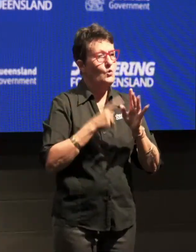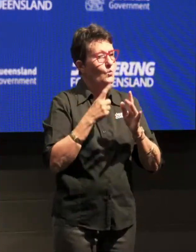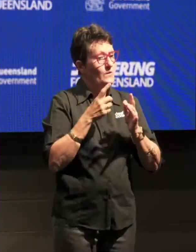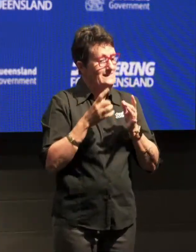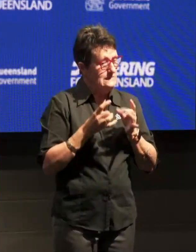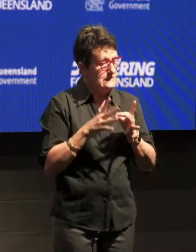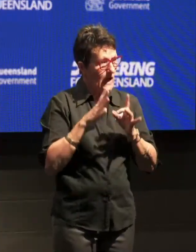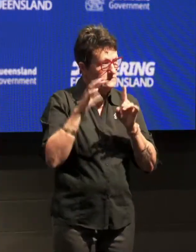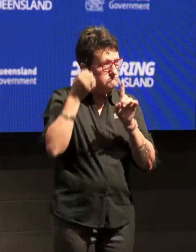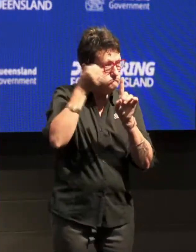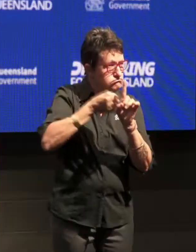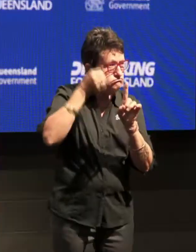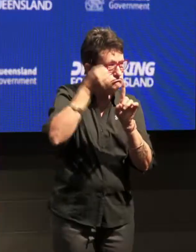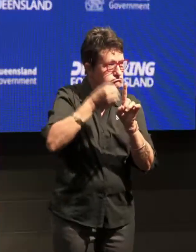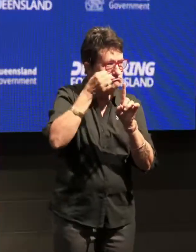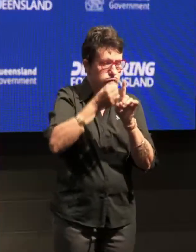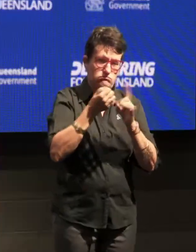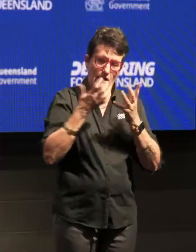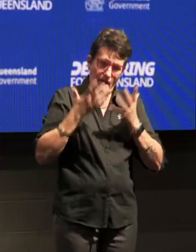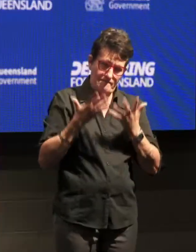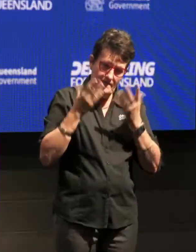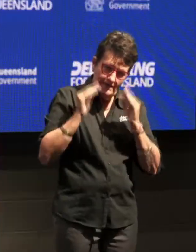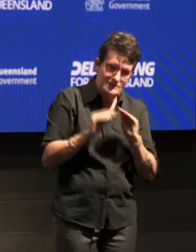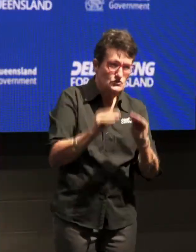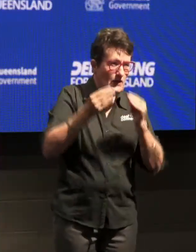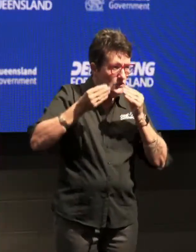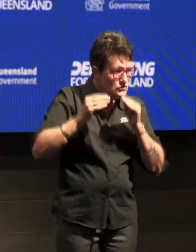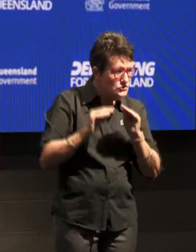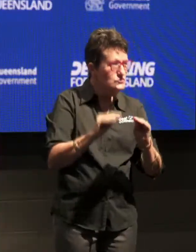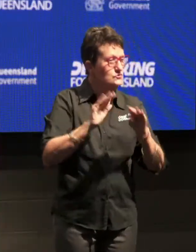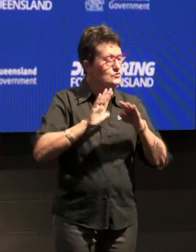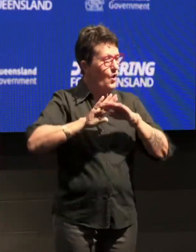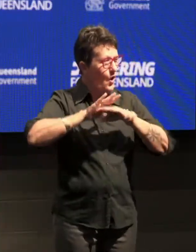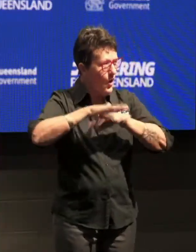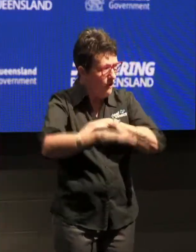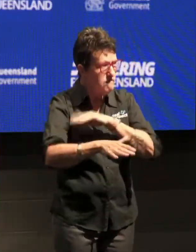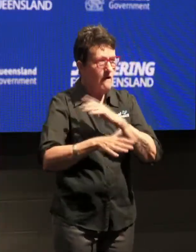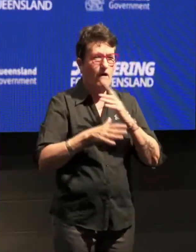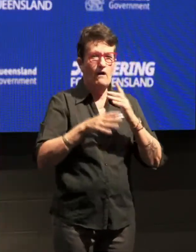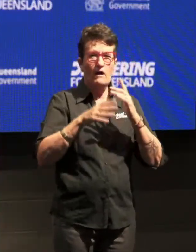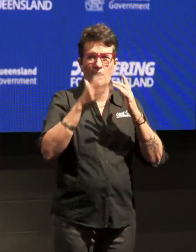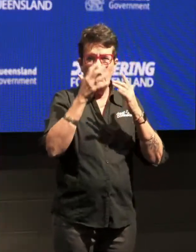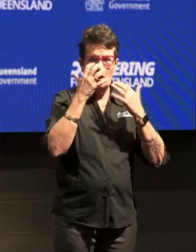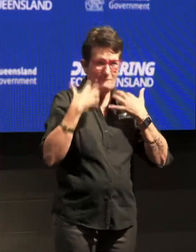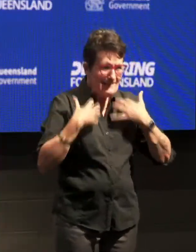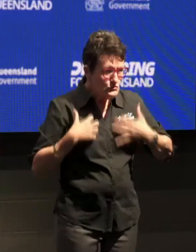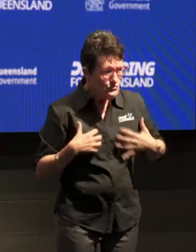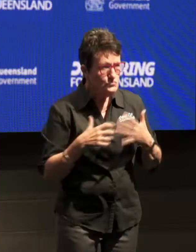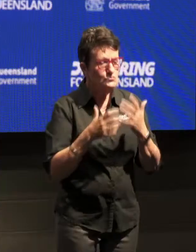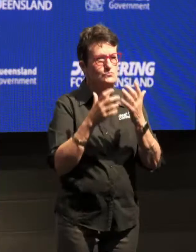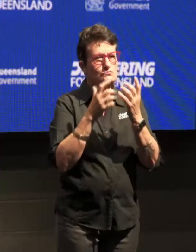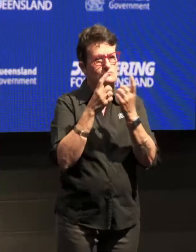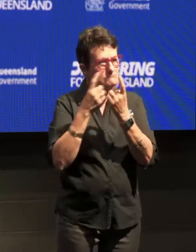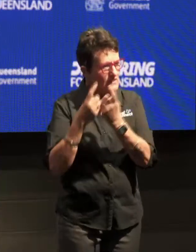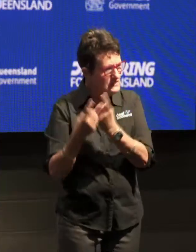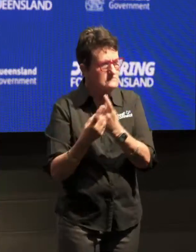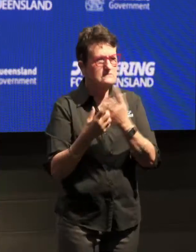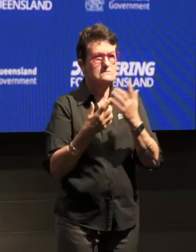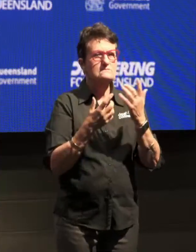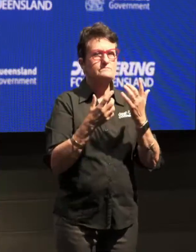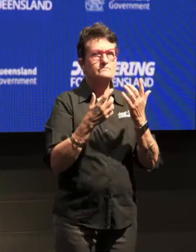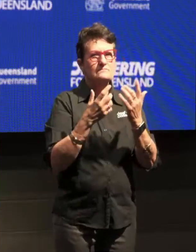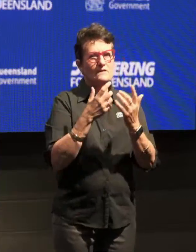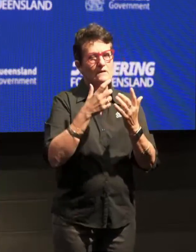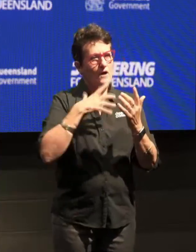on a campaign, a heavy education campaign around this, but the health ministers put out some really good correspondence as well, and I just